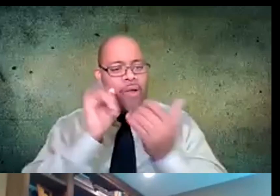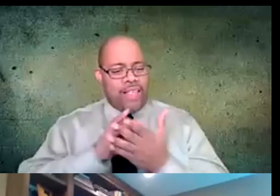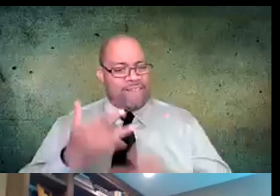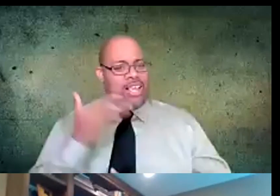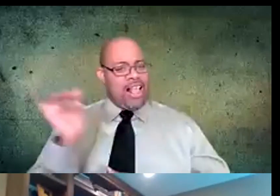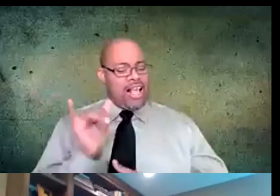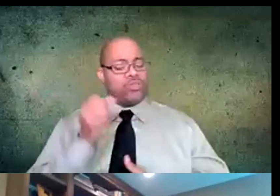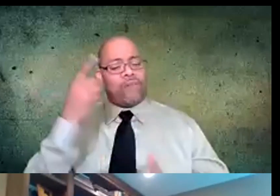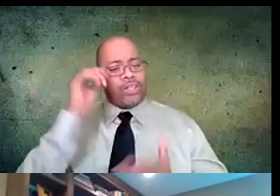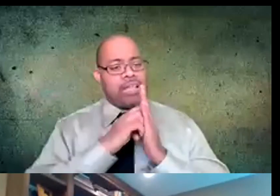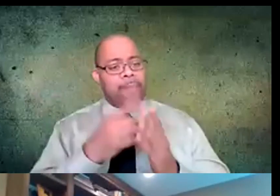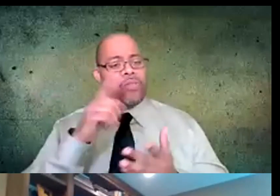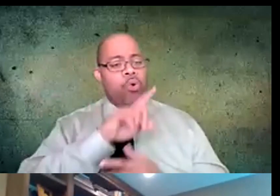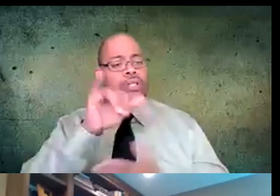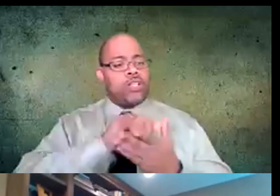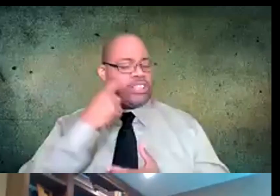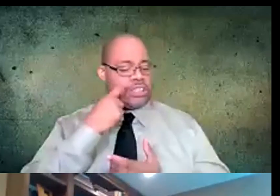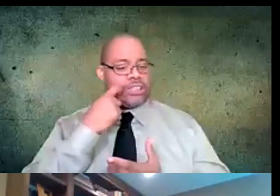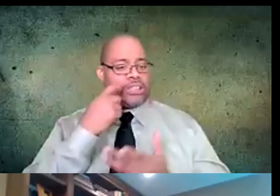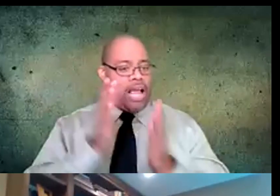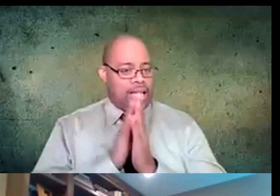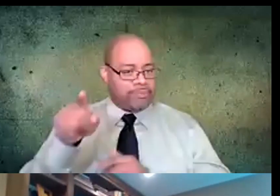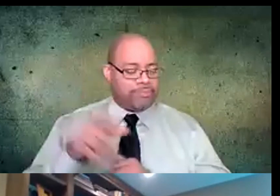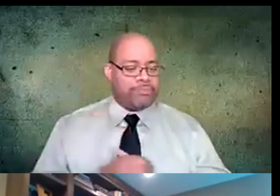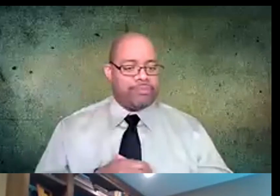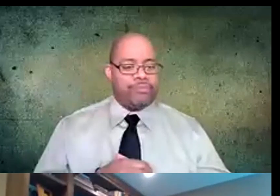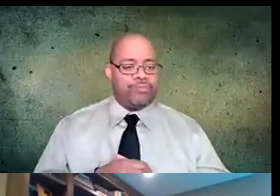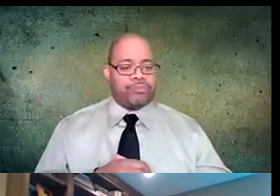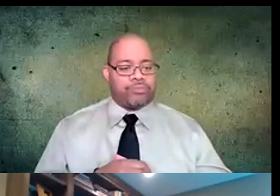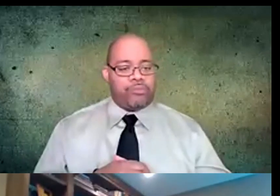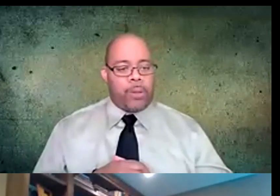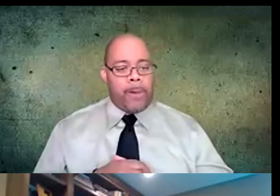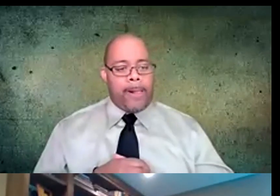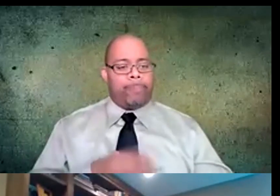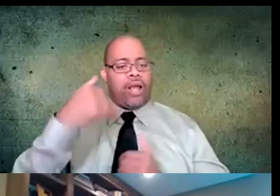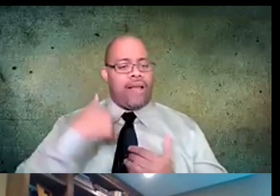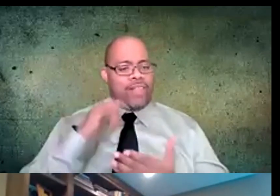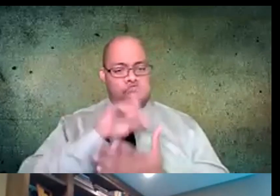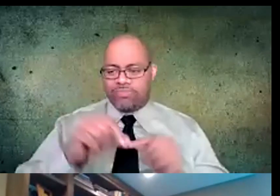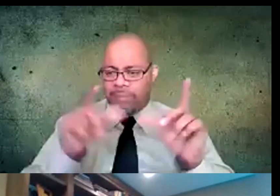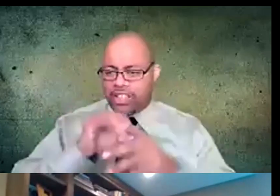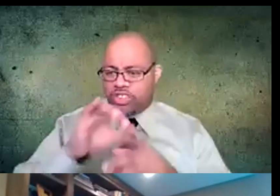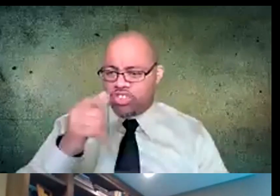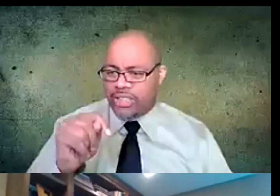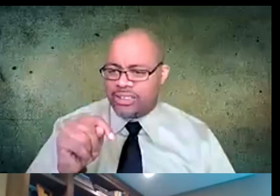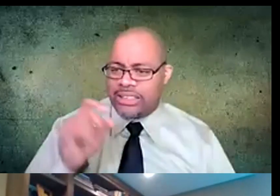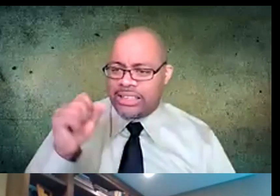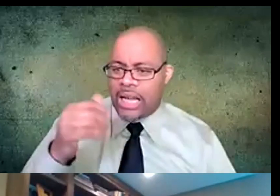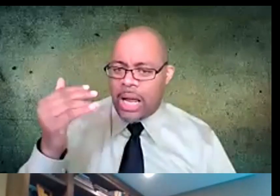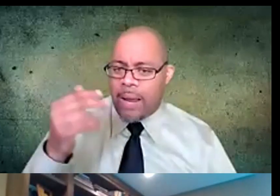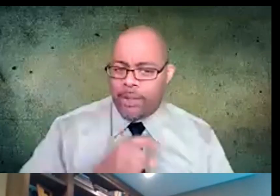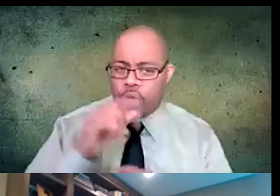right? So for example, the question that you just asked, do we have that question up in the chat just so that I make sure